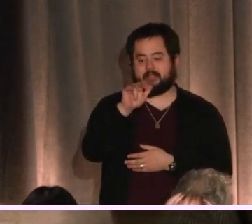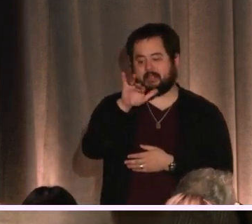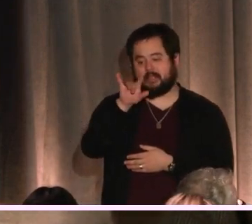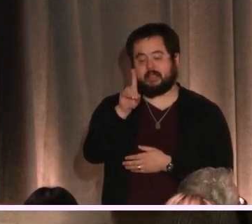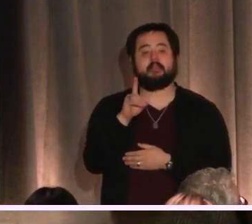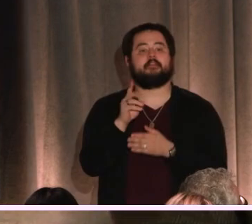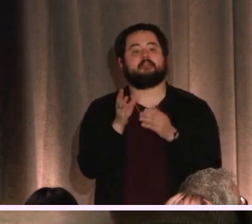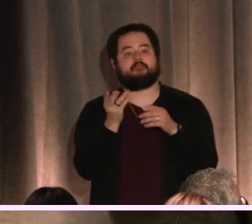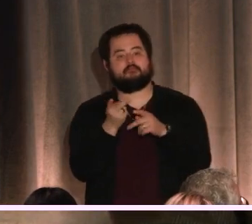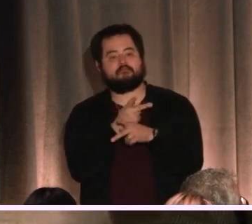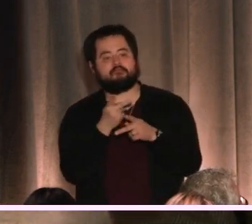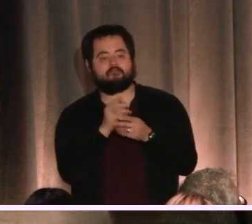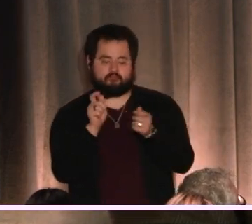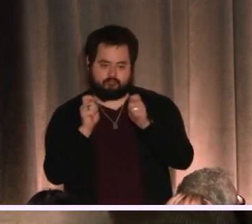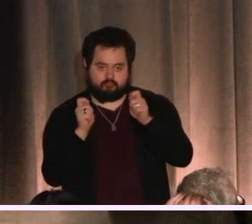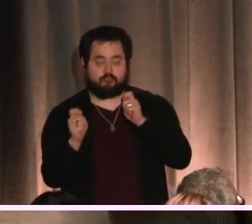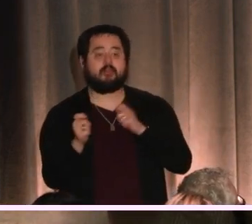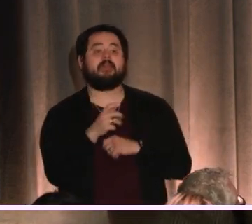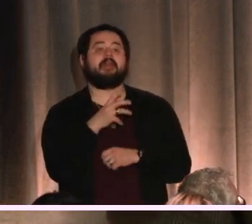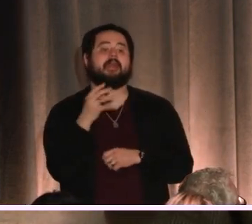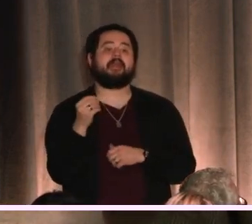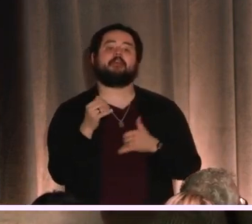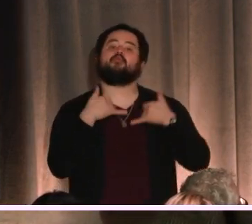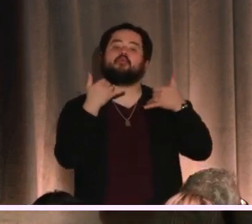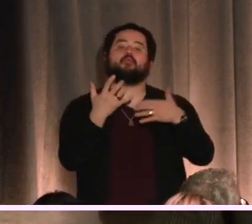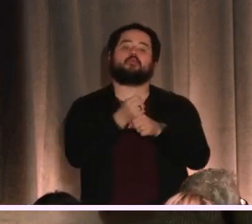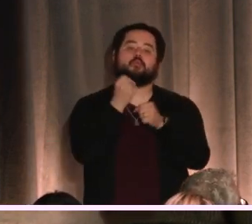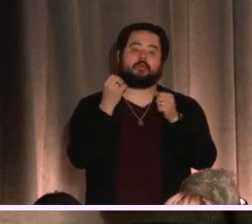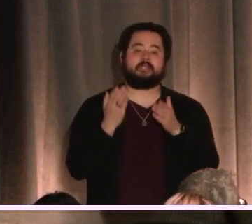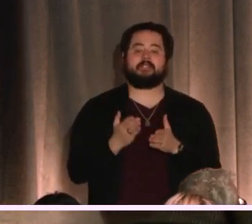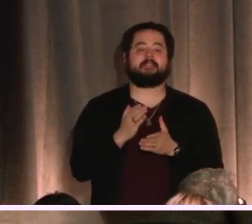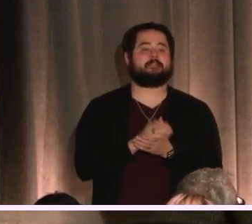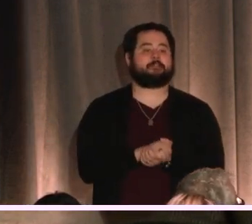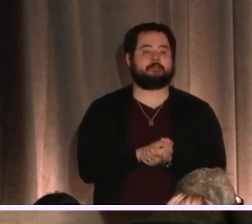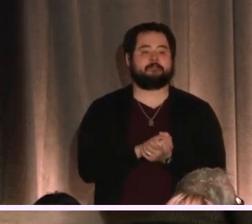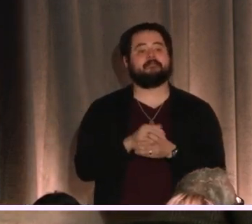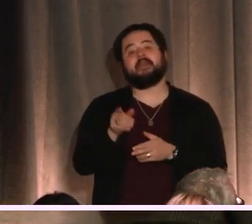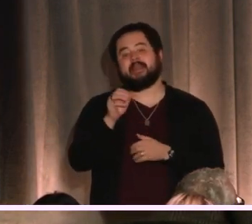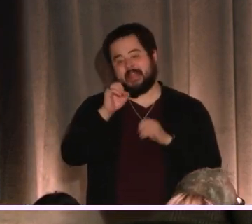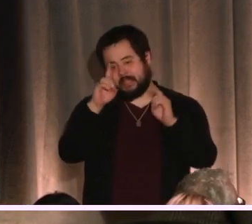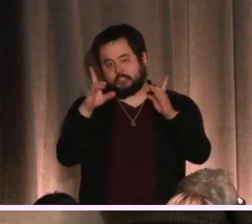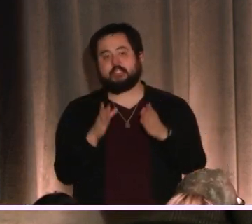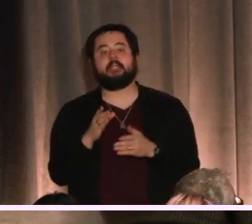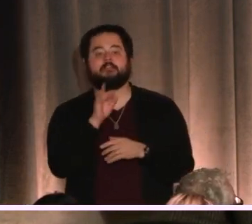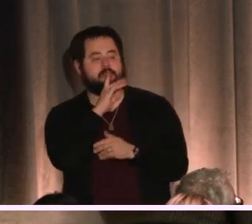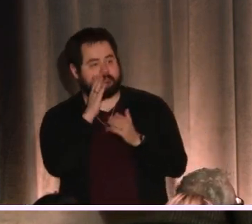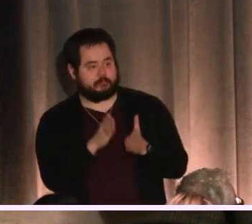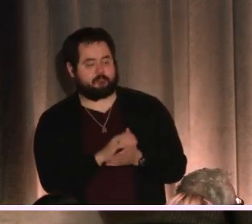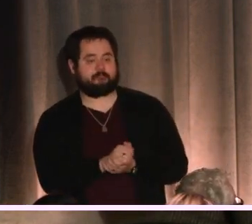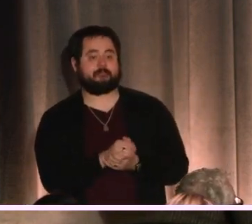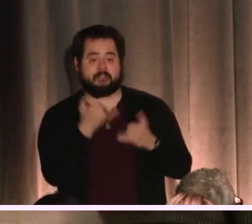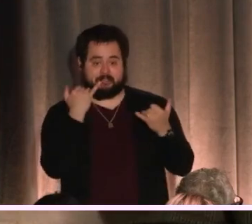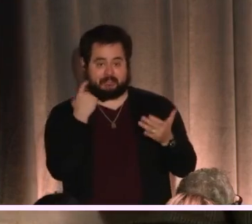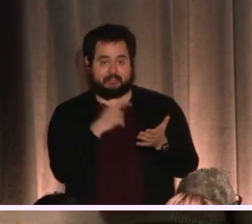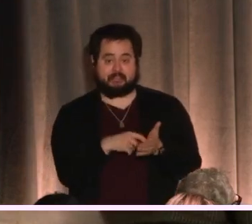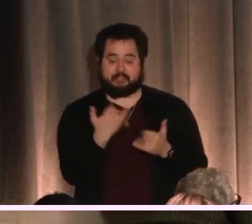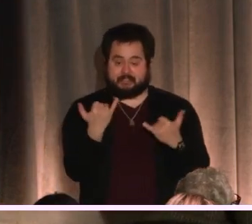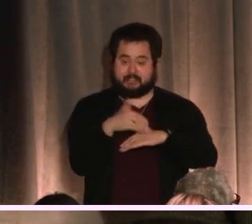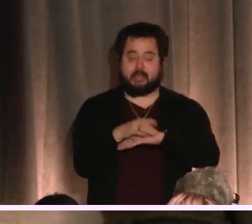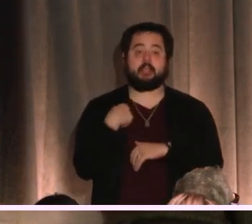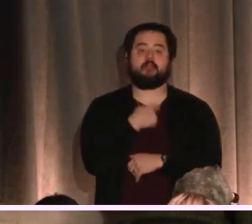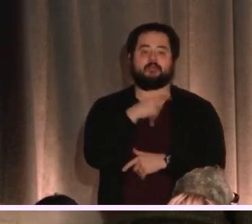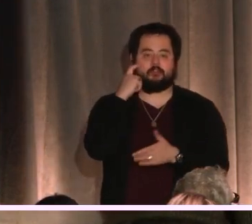guardianship issues, and an award-winning educator and speaker. Tonight, we recognize Mary L's unwavering commitment to the excellence in legal